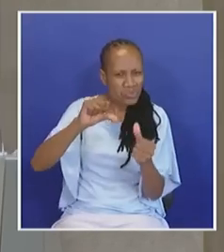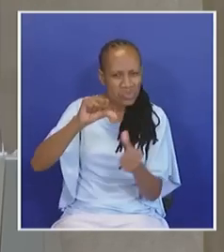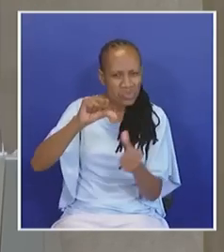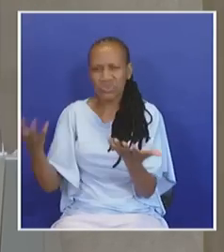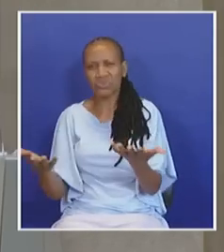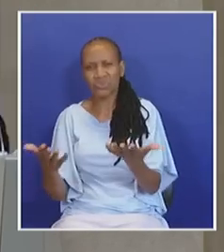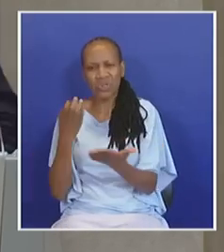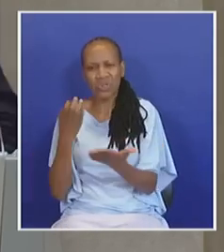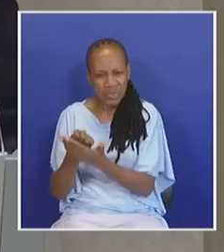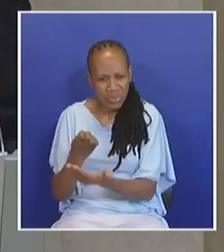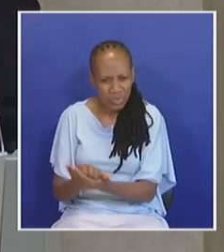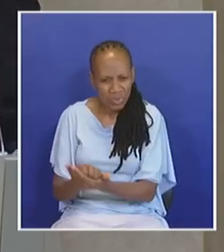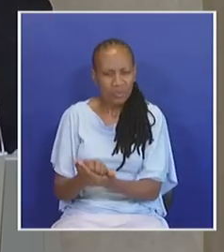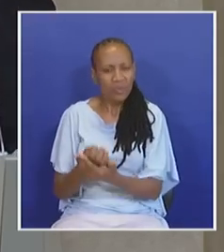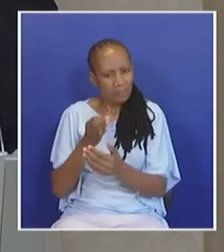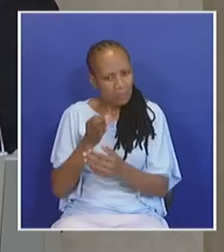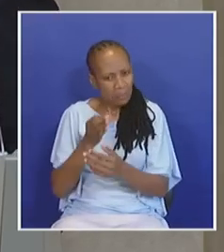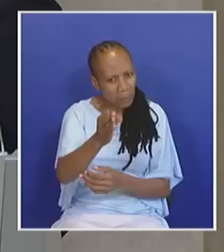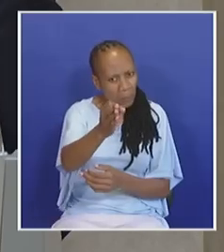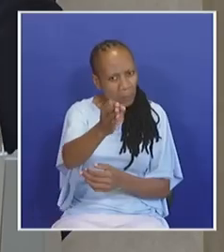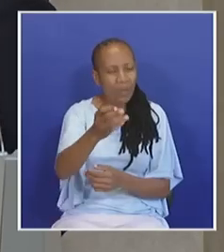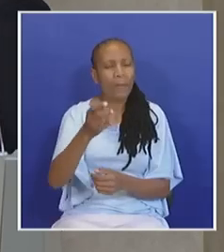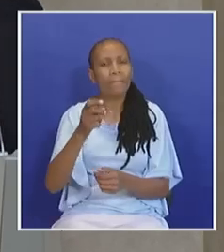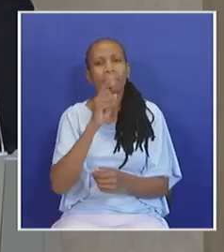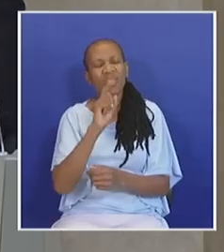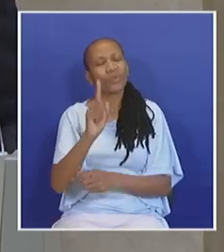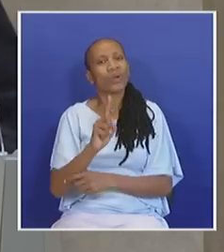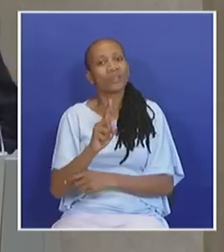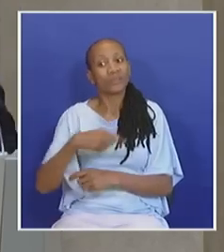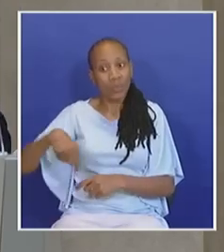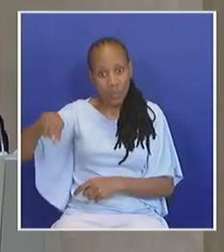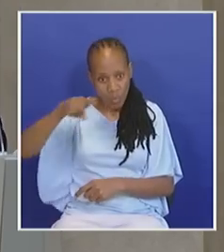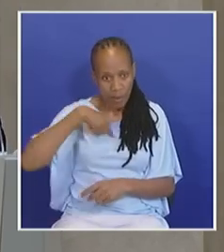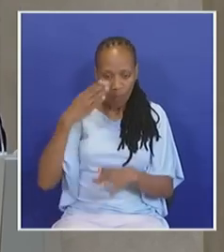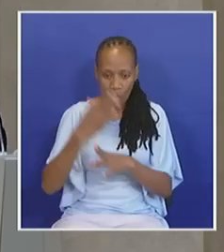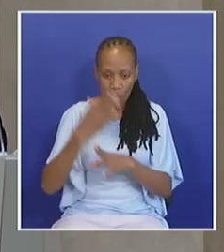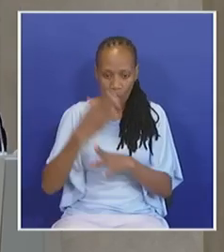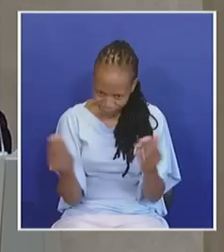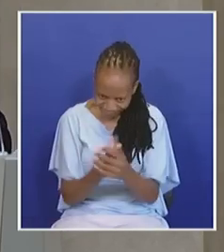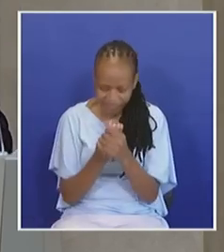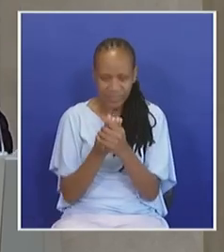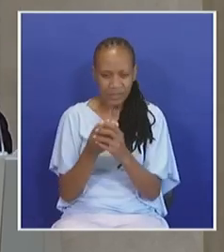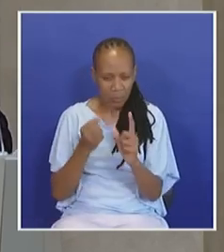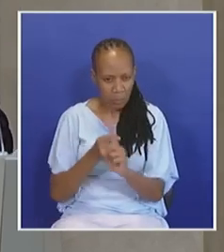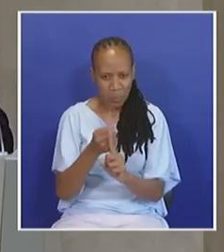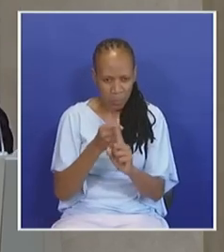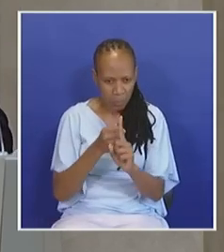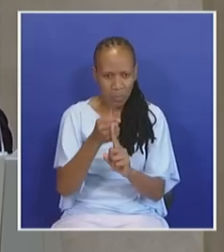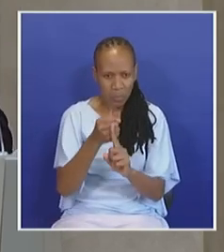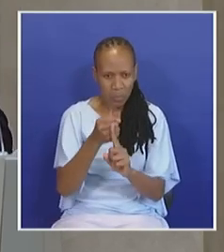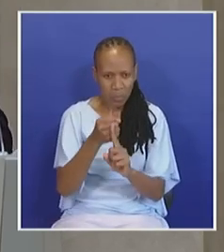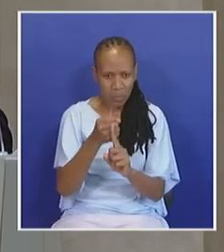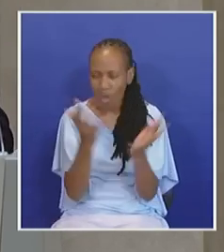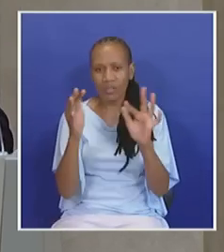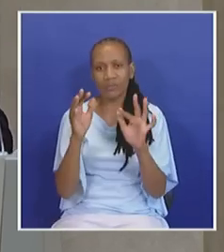economic system. And it will take the collective and constructive effort of all South